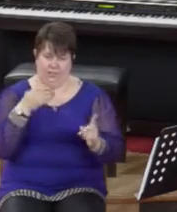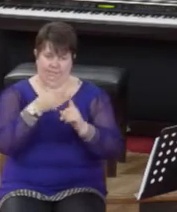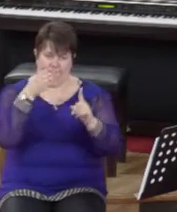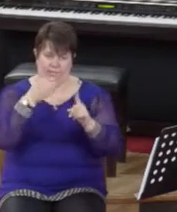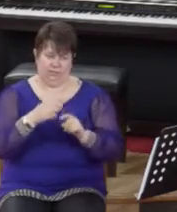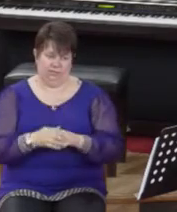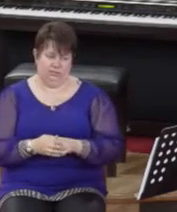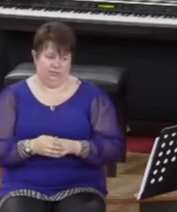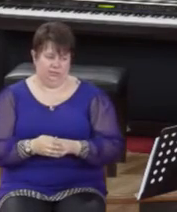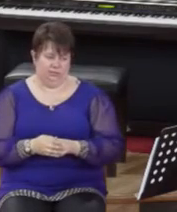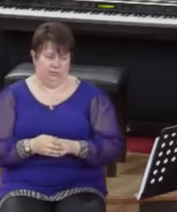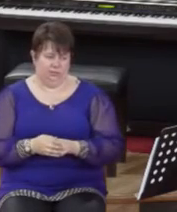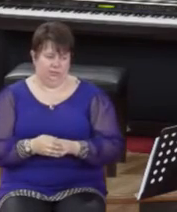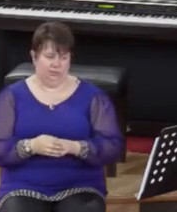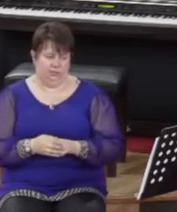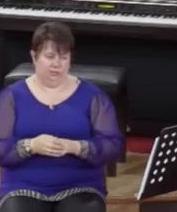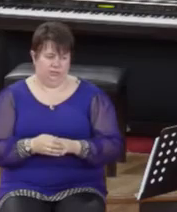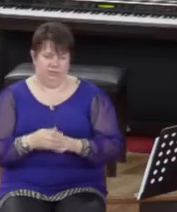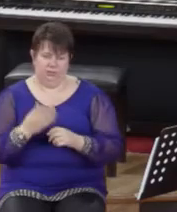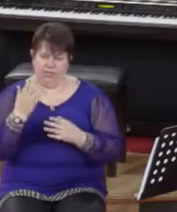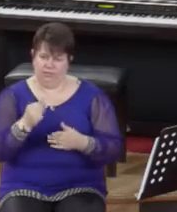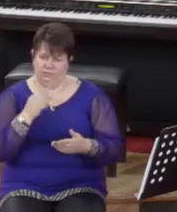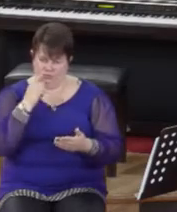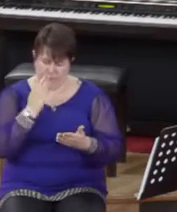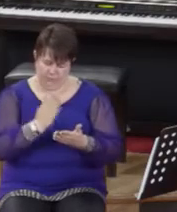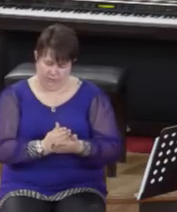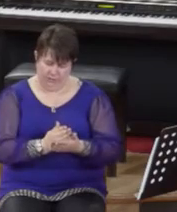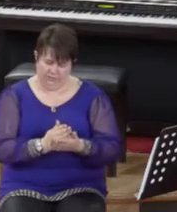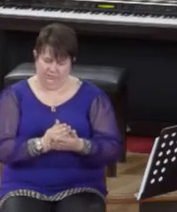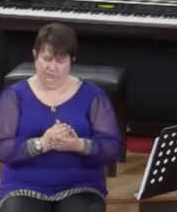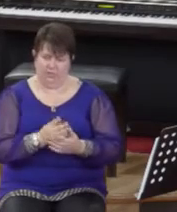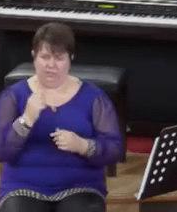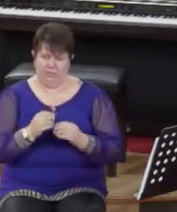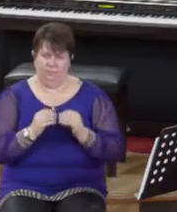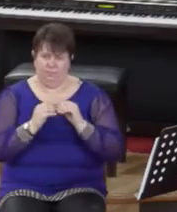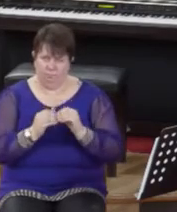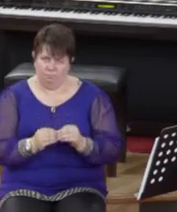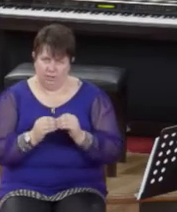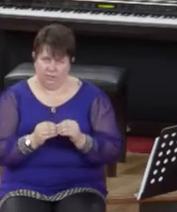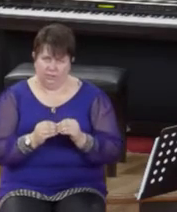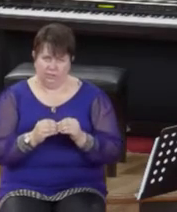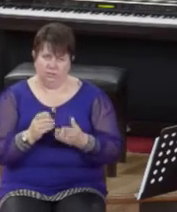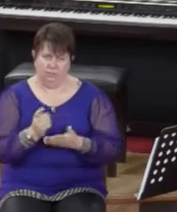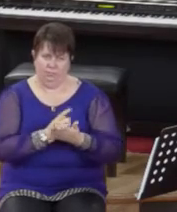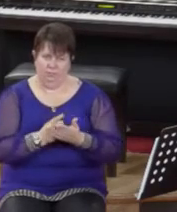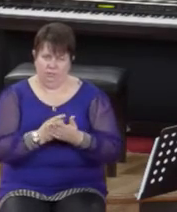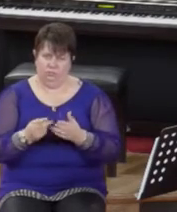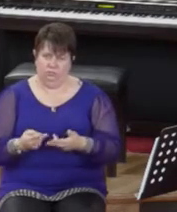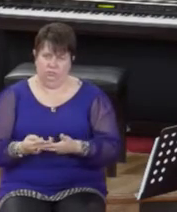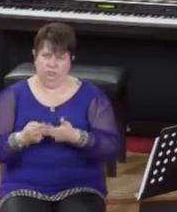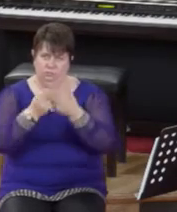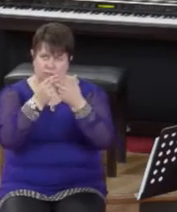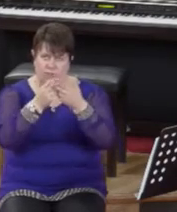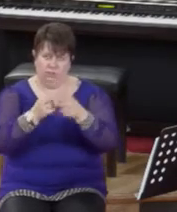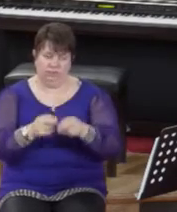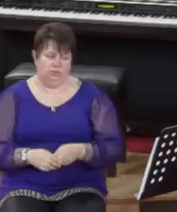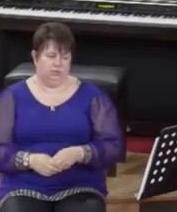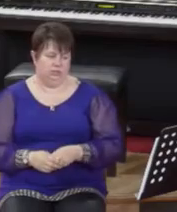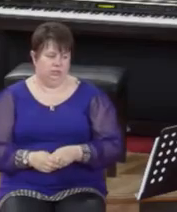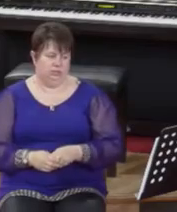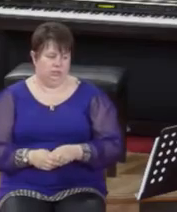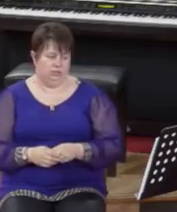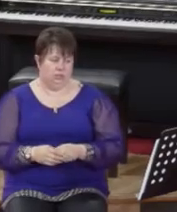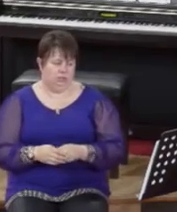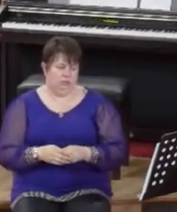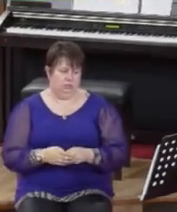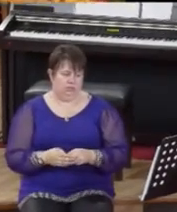don't understand, don't believe, and don't practice the reality of the resurrection. So from a